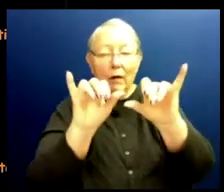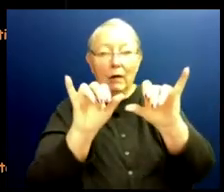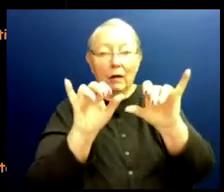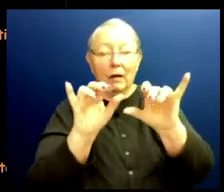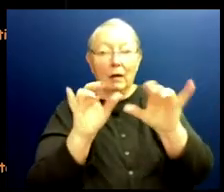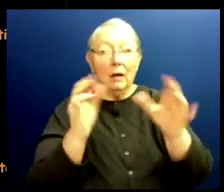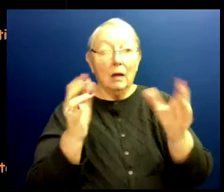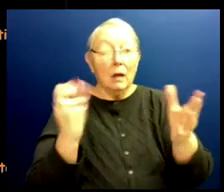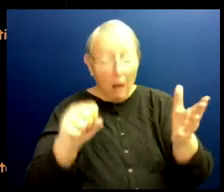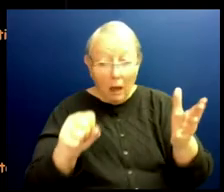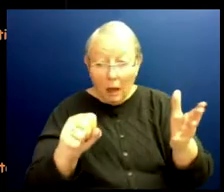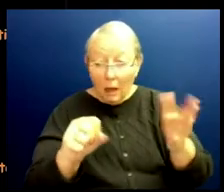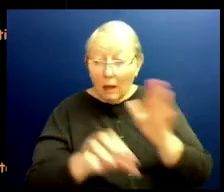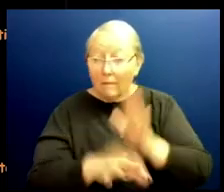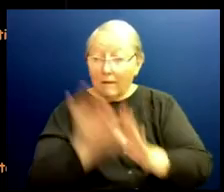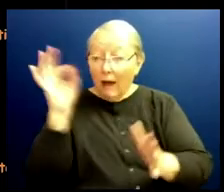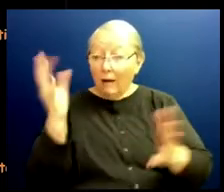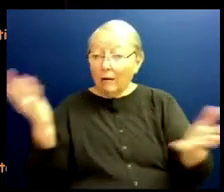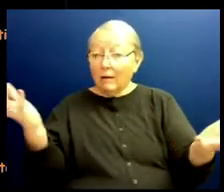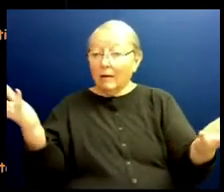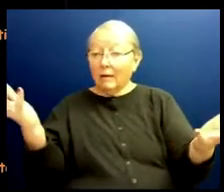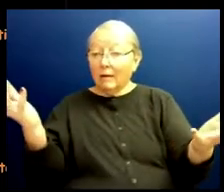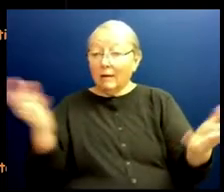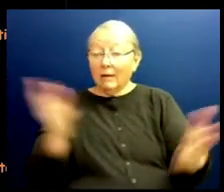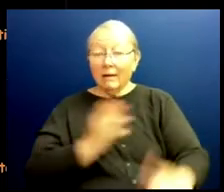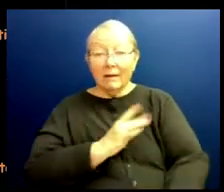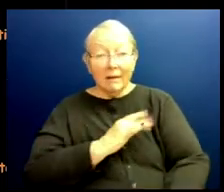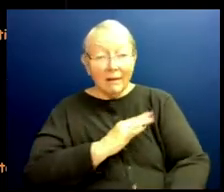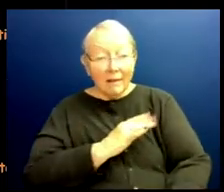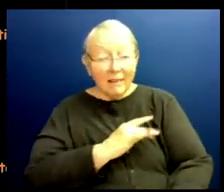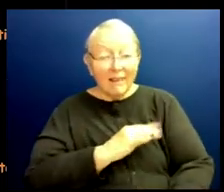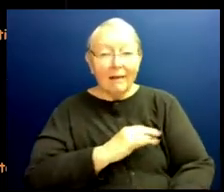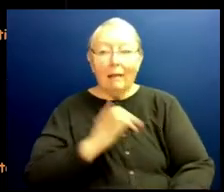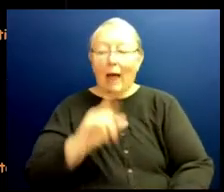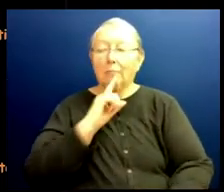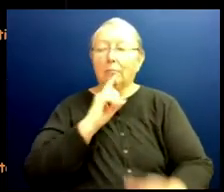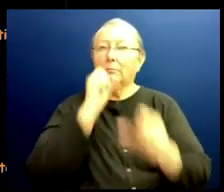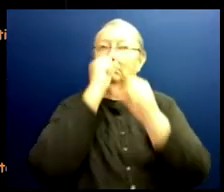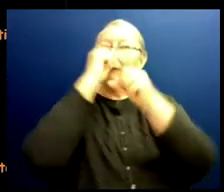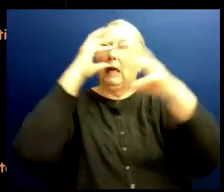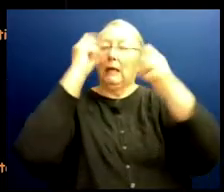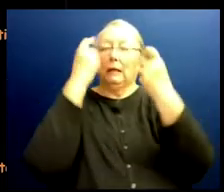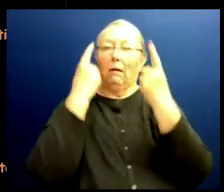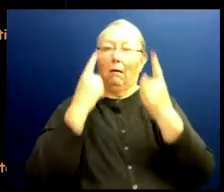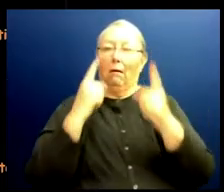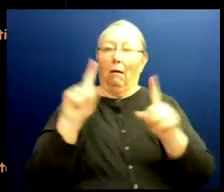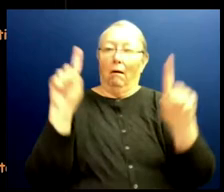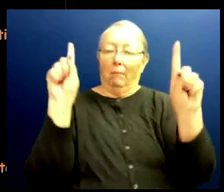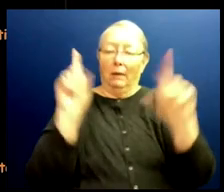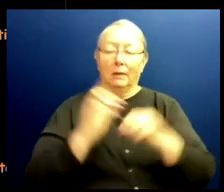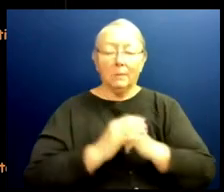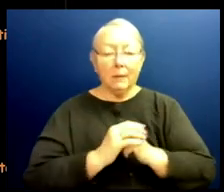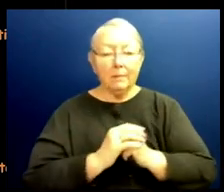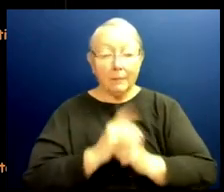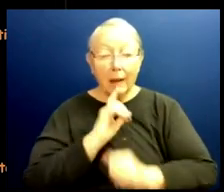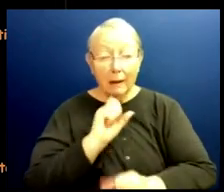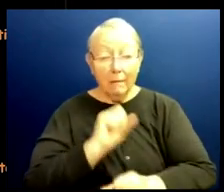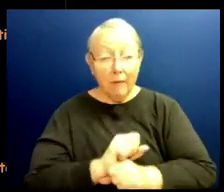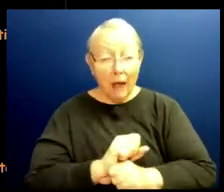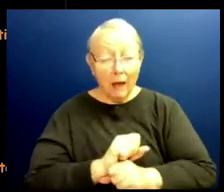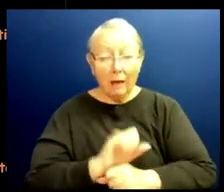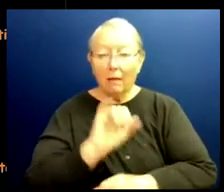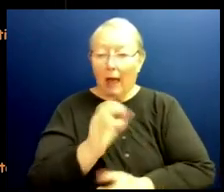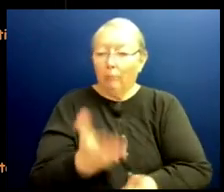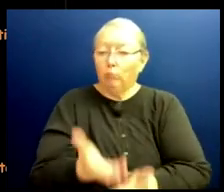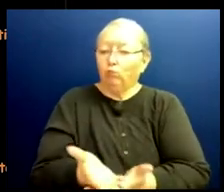The glow was detected. Really an amazing accomplishment that, in fact, confirmed